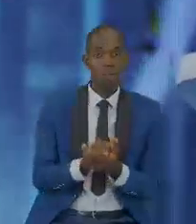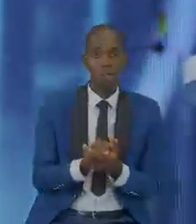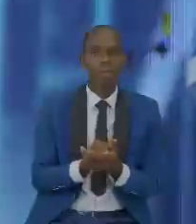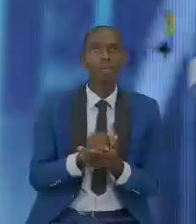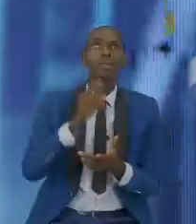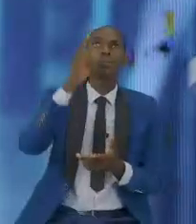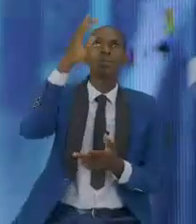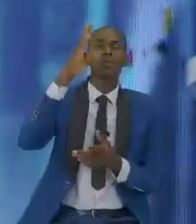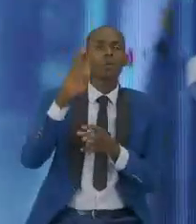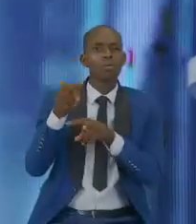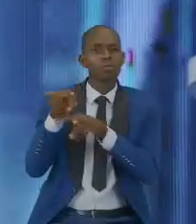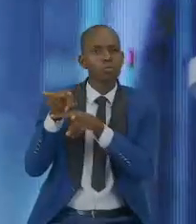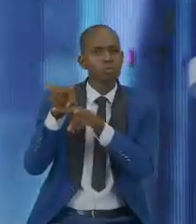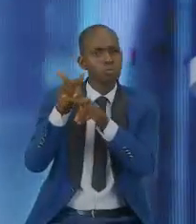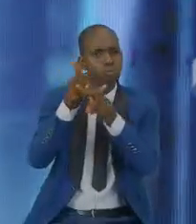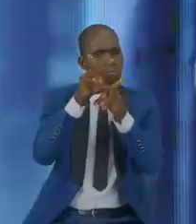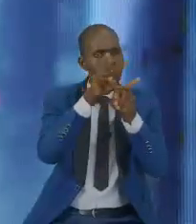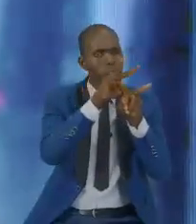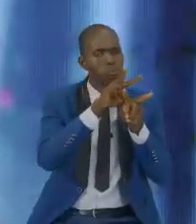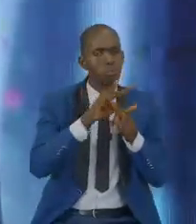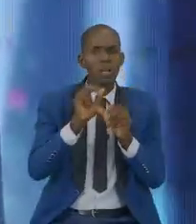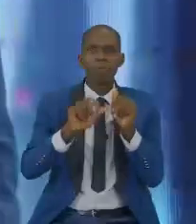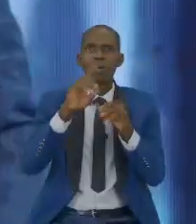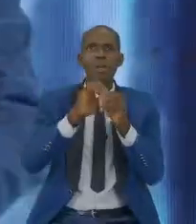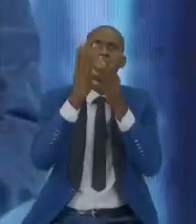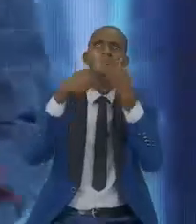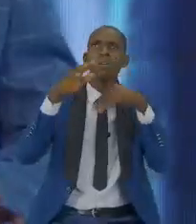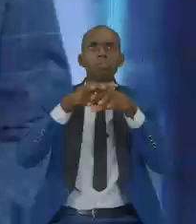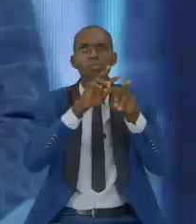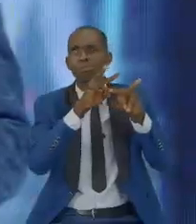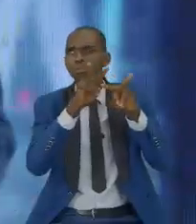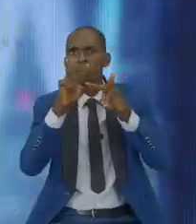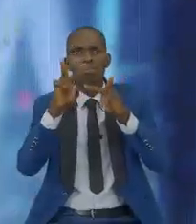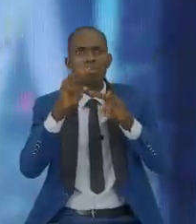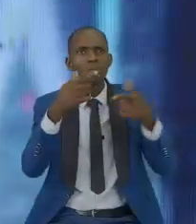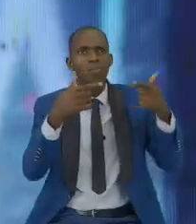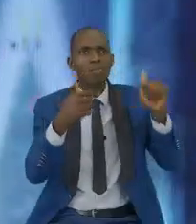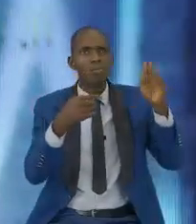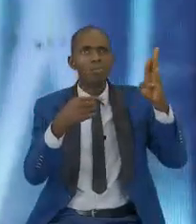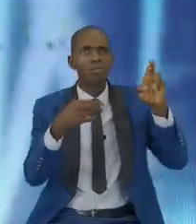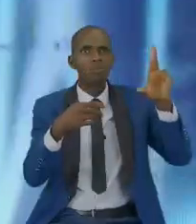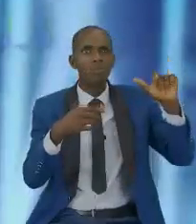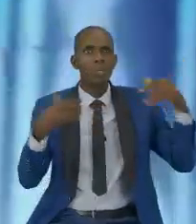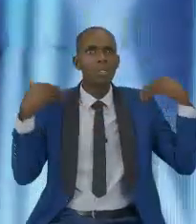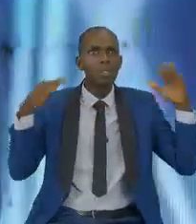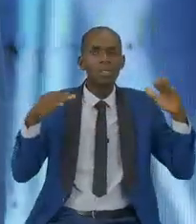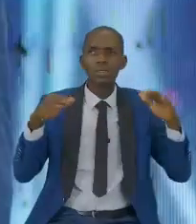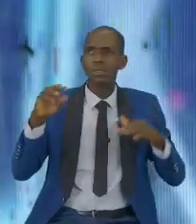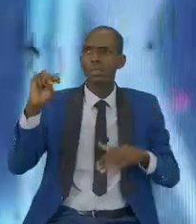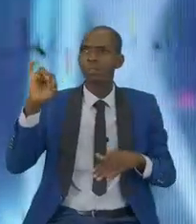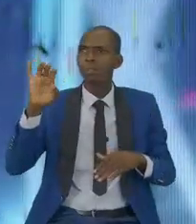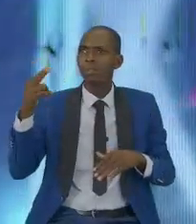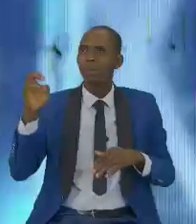looked at all of heaven. Not even angel Gabriel, Michael, any other